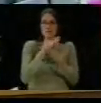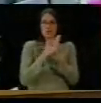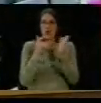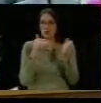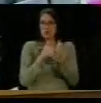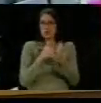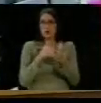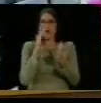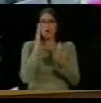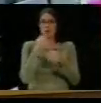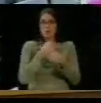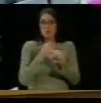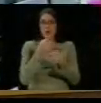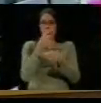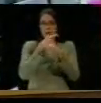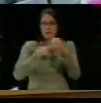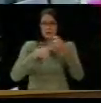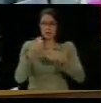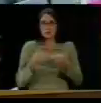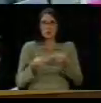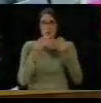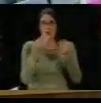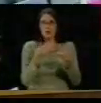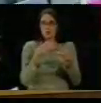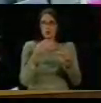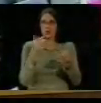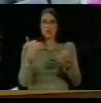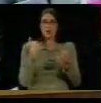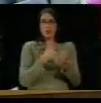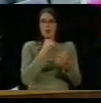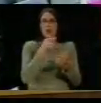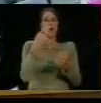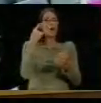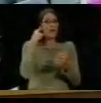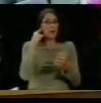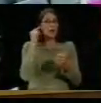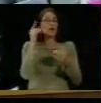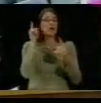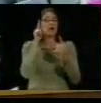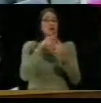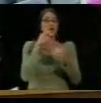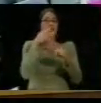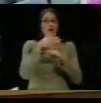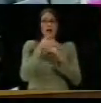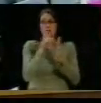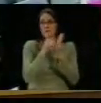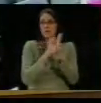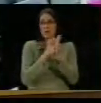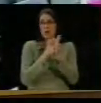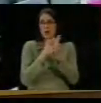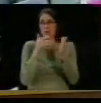motion that we don't hear this until after the lawsuit.